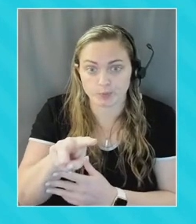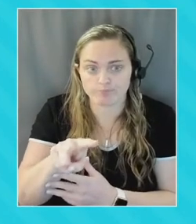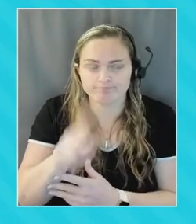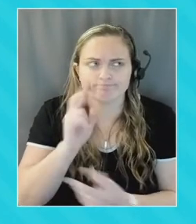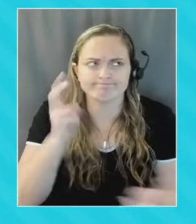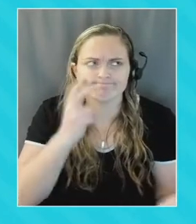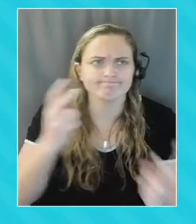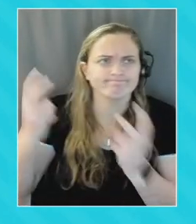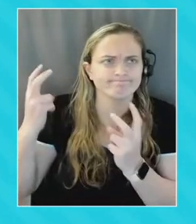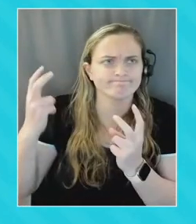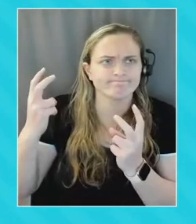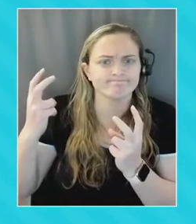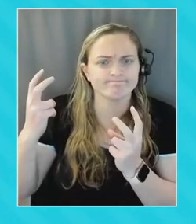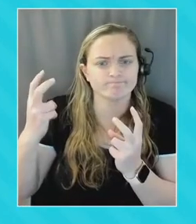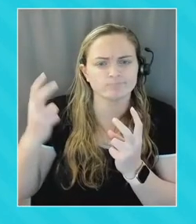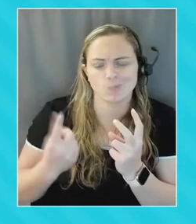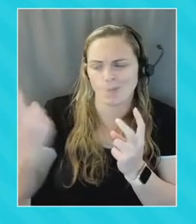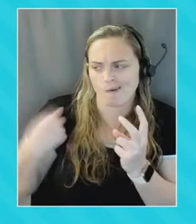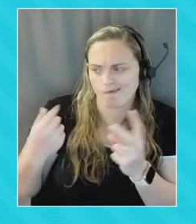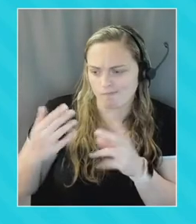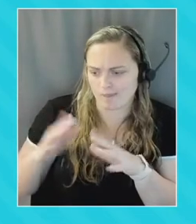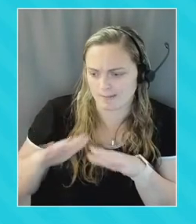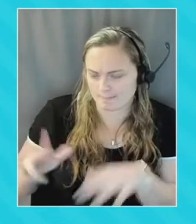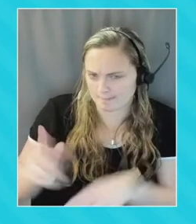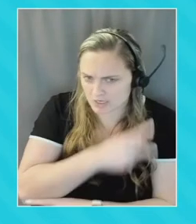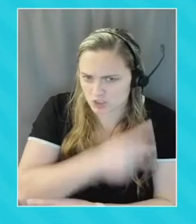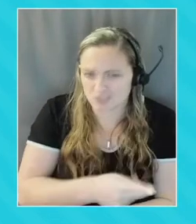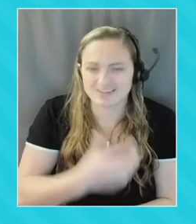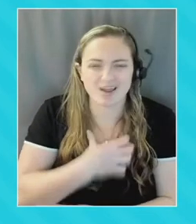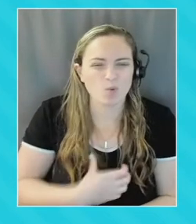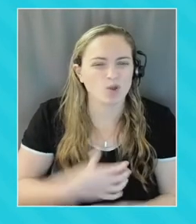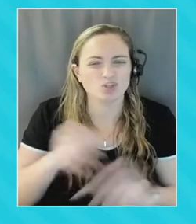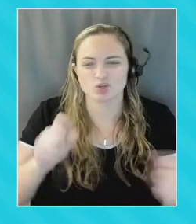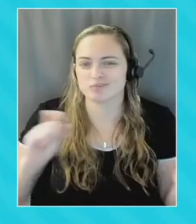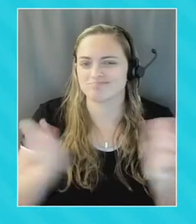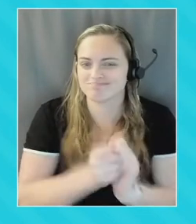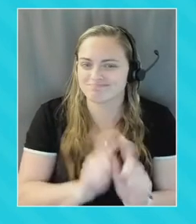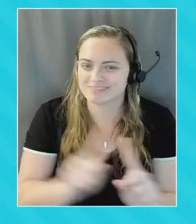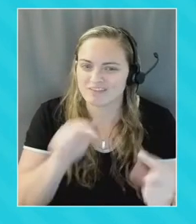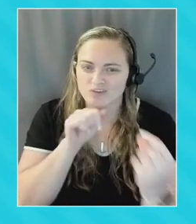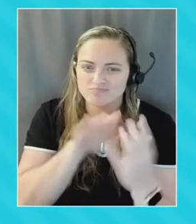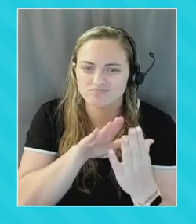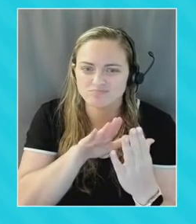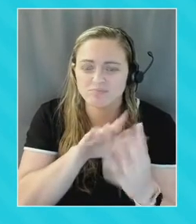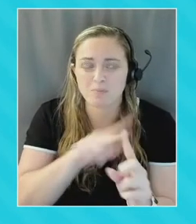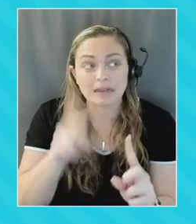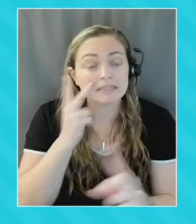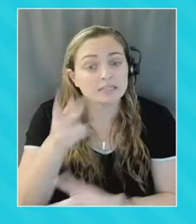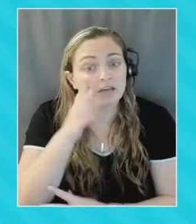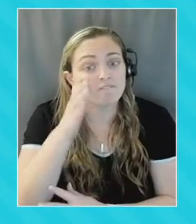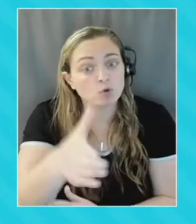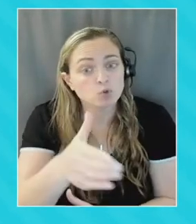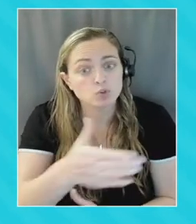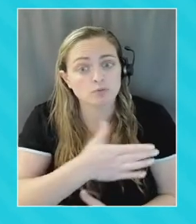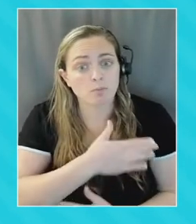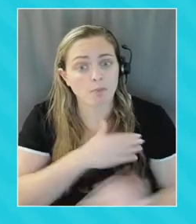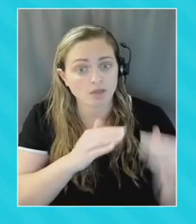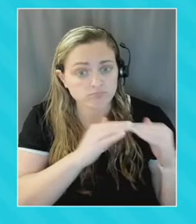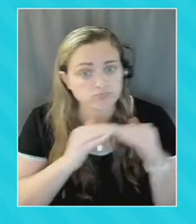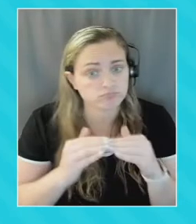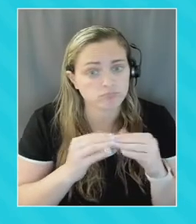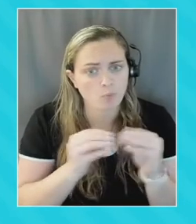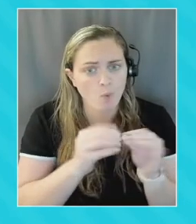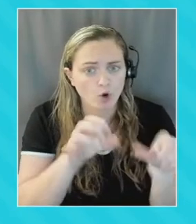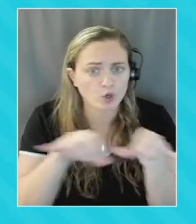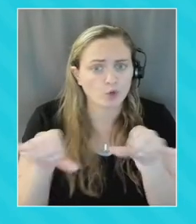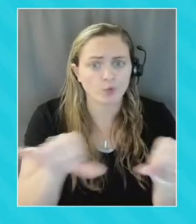my four-month-old patient, and I wish I could have done it differently. But yet, I see a future where my colleagues will have a more uniformed,